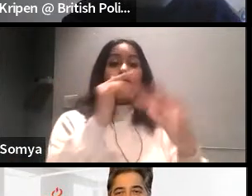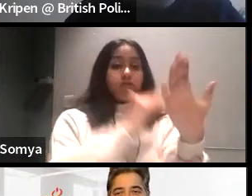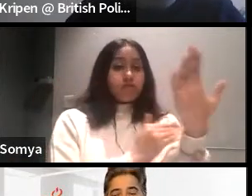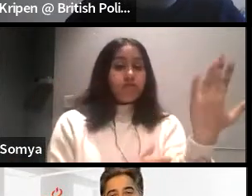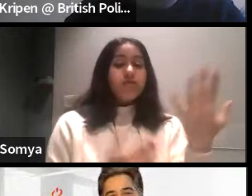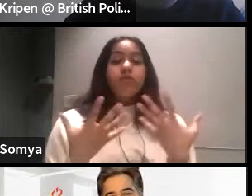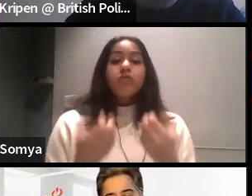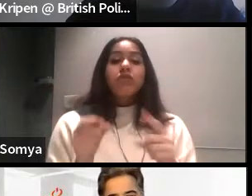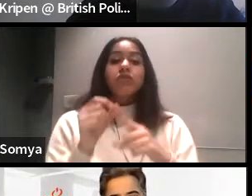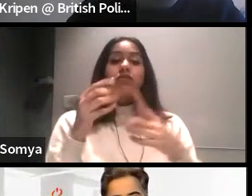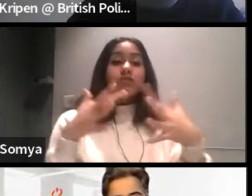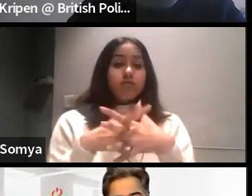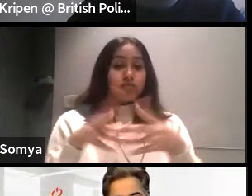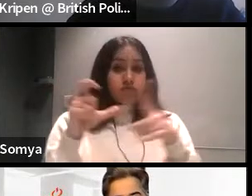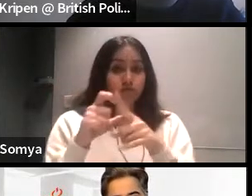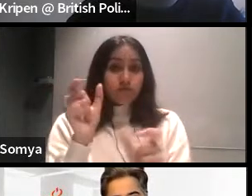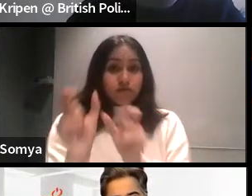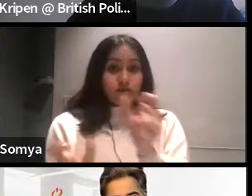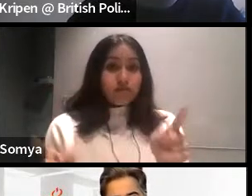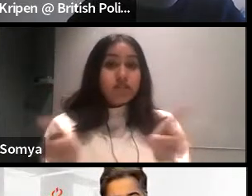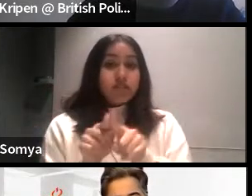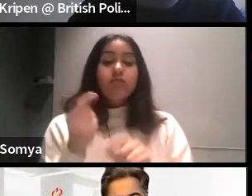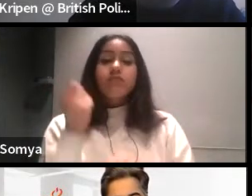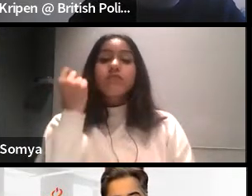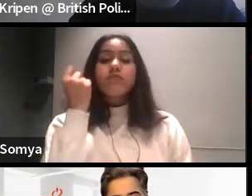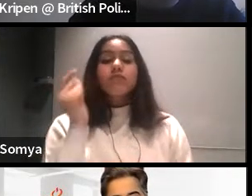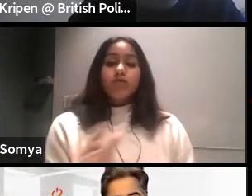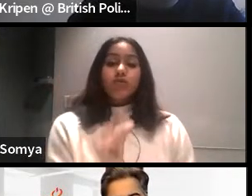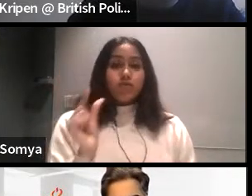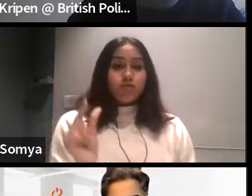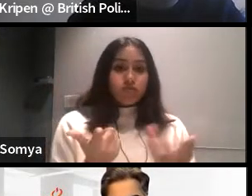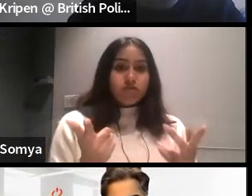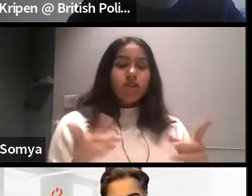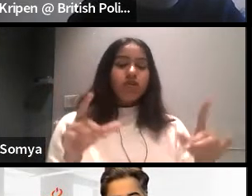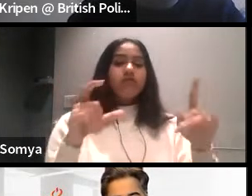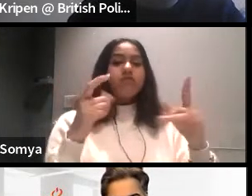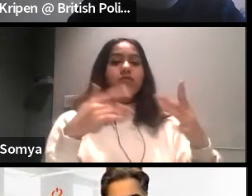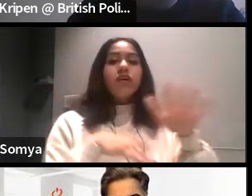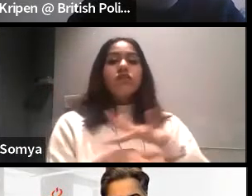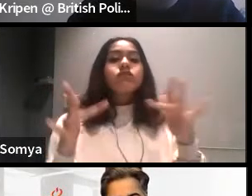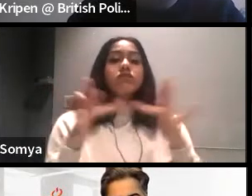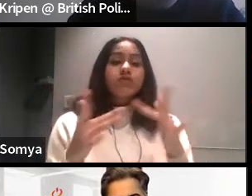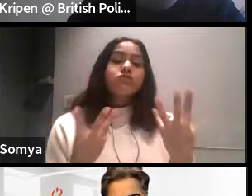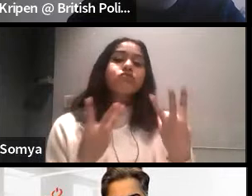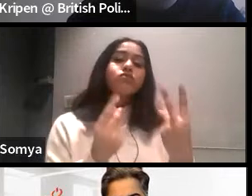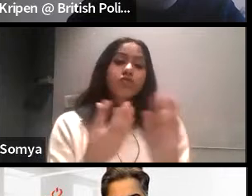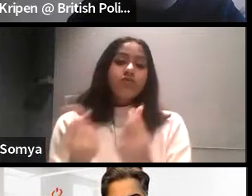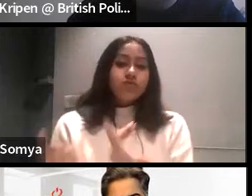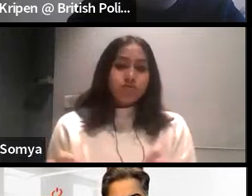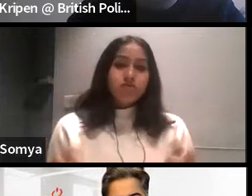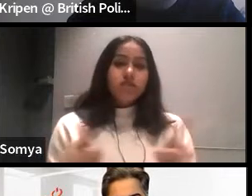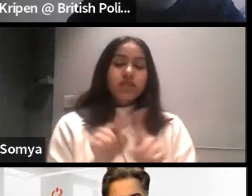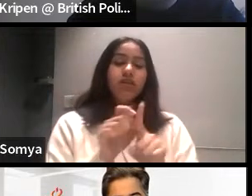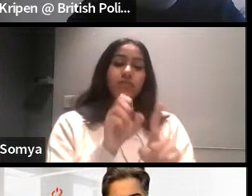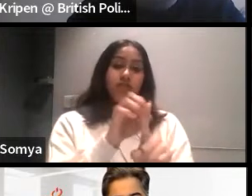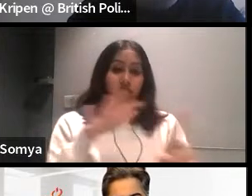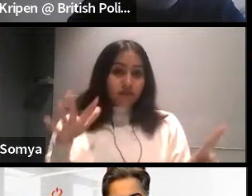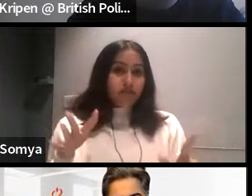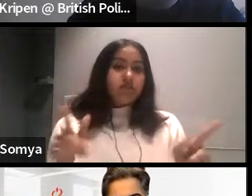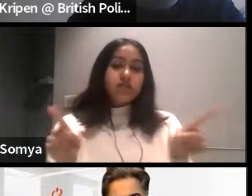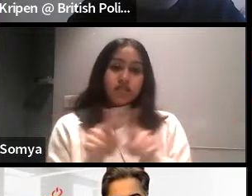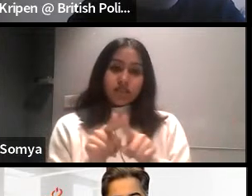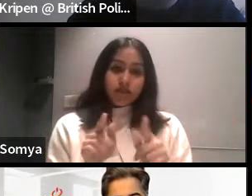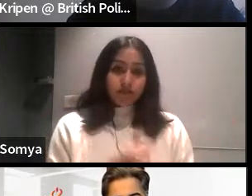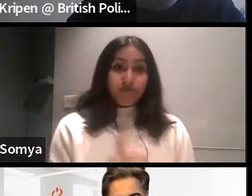equip PWDs with the understanding to use digital solutions effectively. We have been